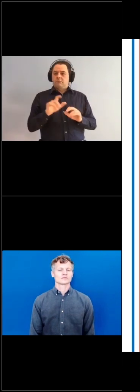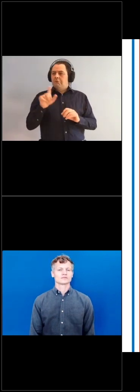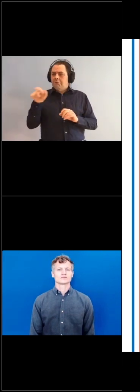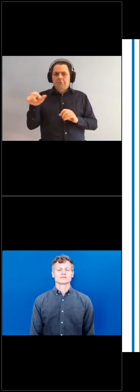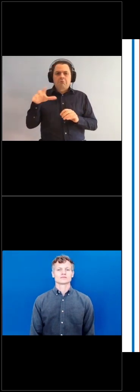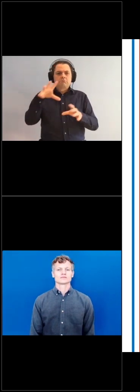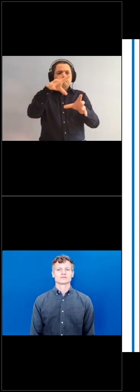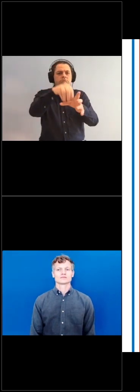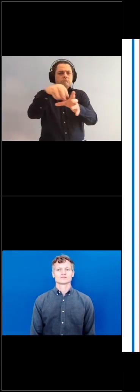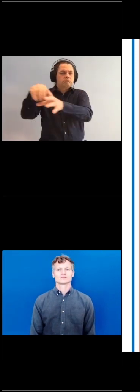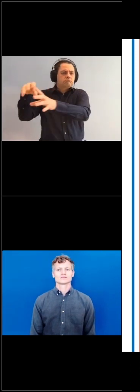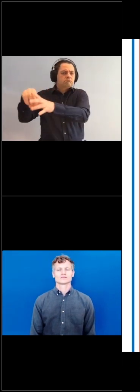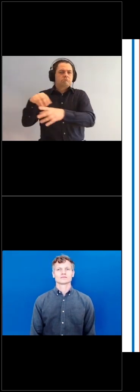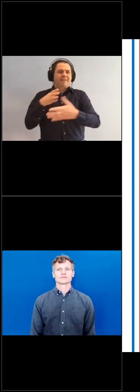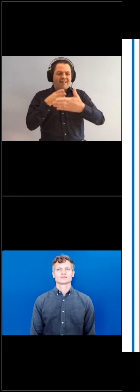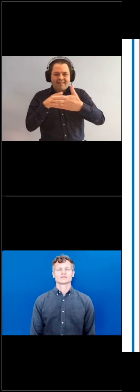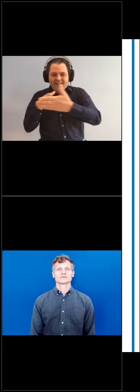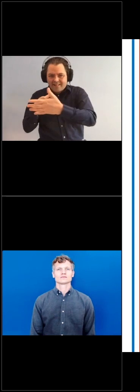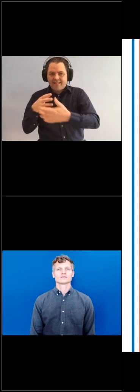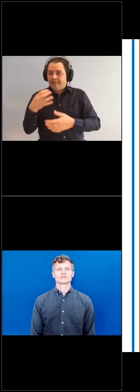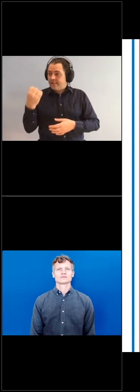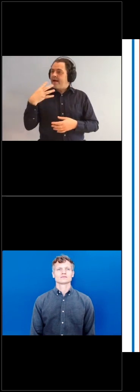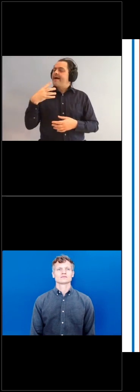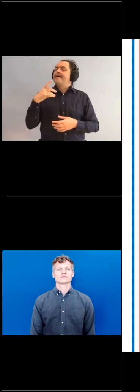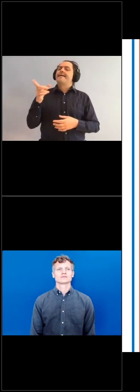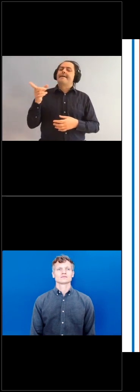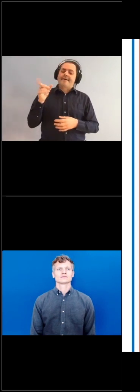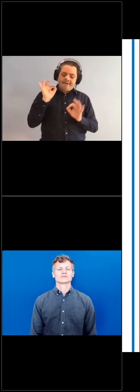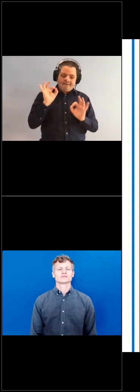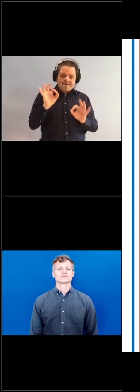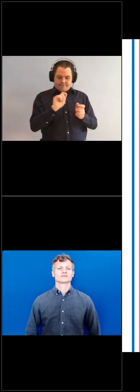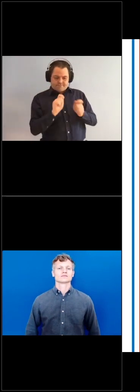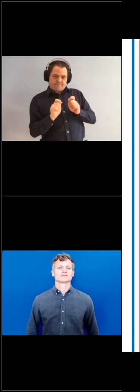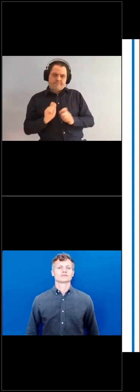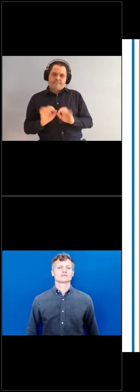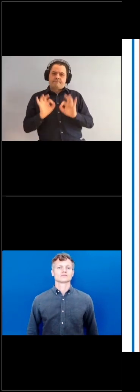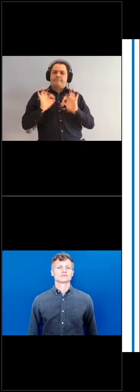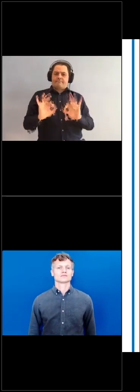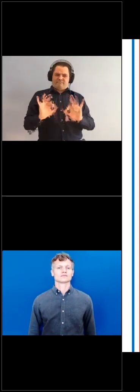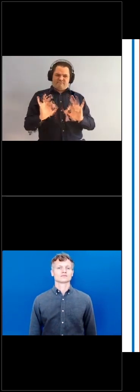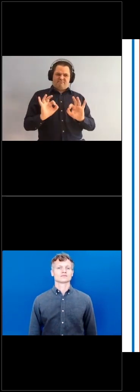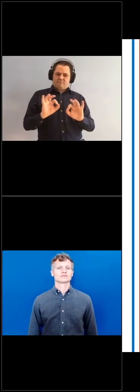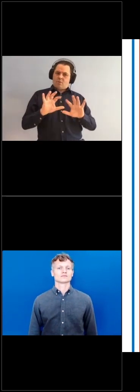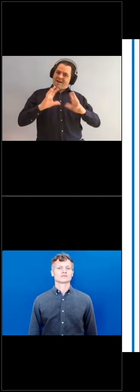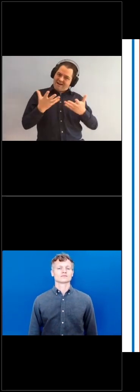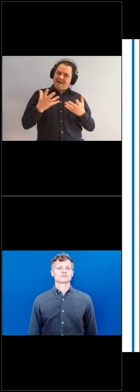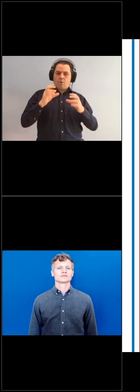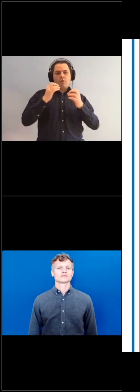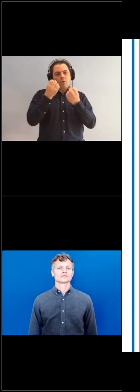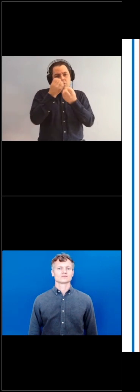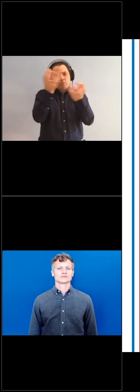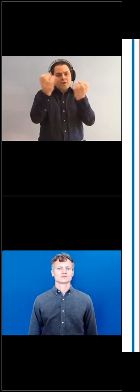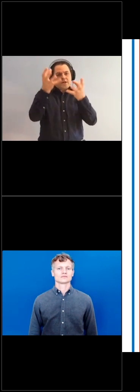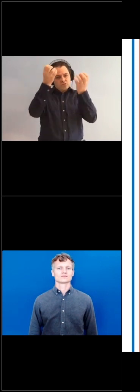they can or suggest to overcome barriers they might experience. So this by directly collaborating as well on